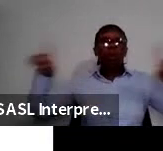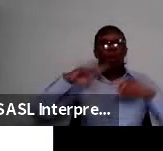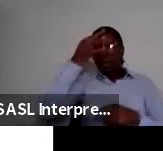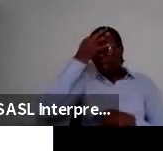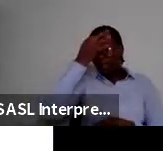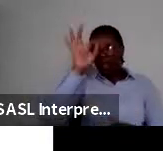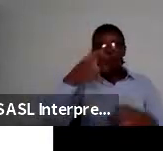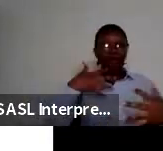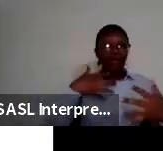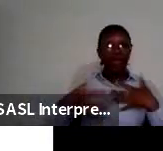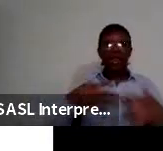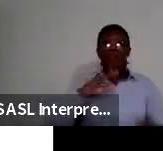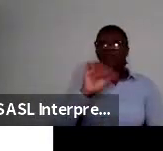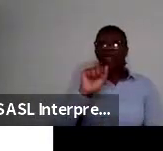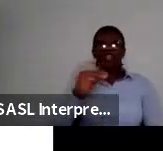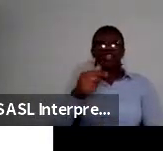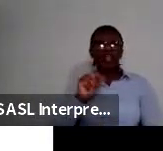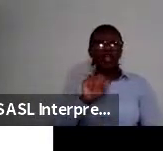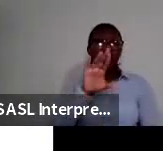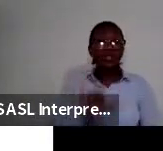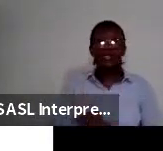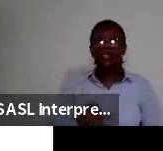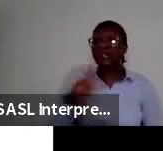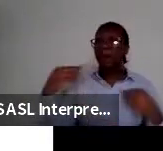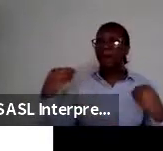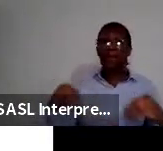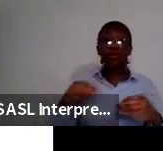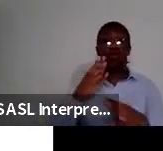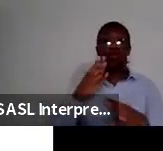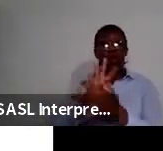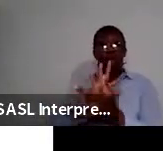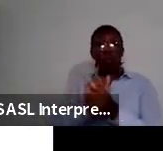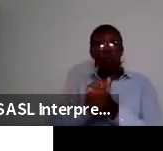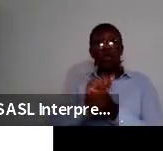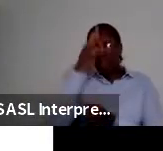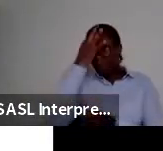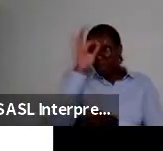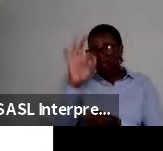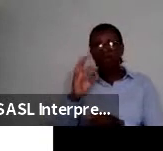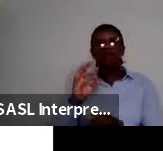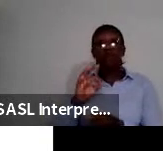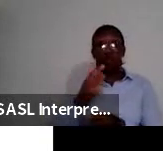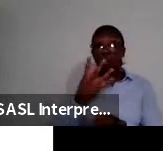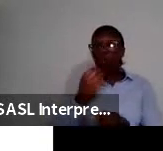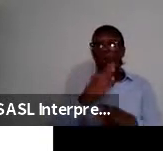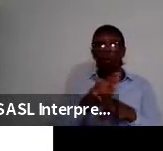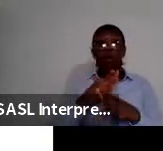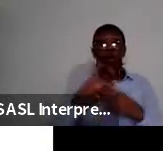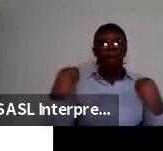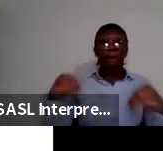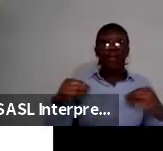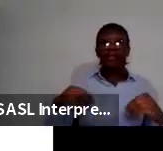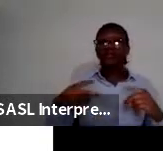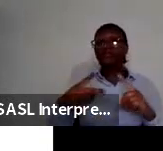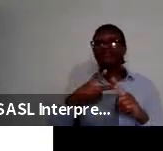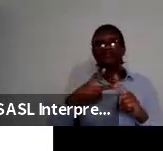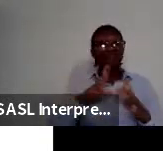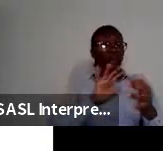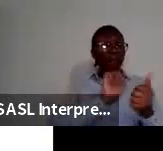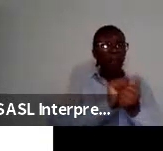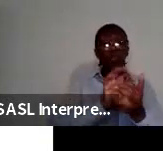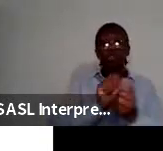work within the government, within that particular sphere, working with business and civil society